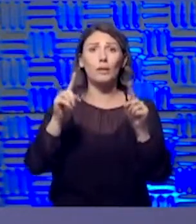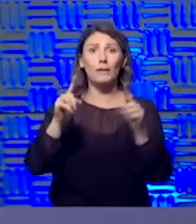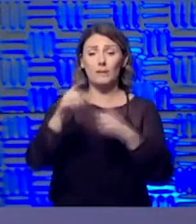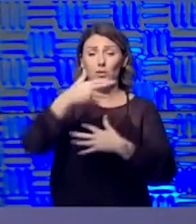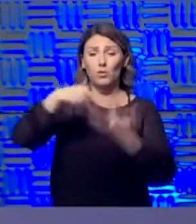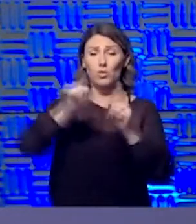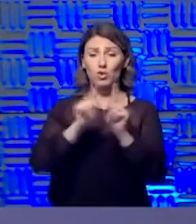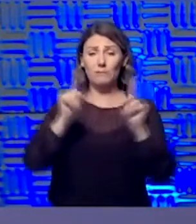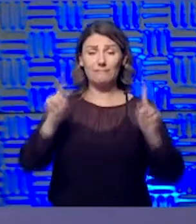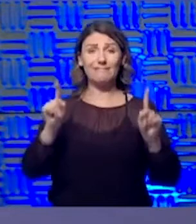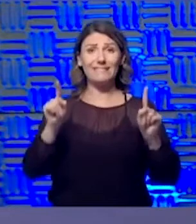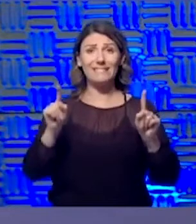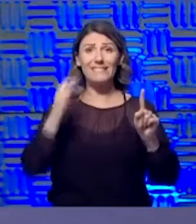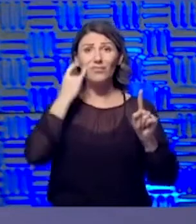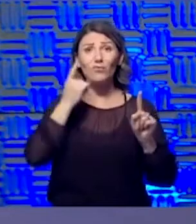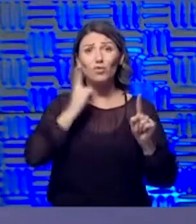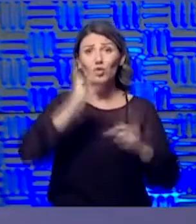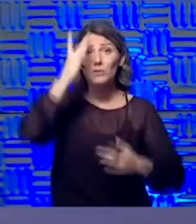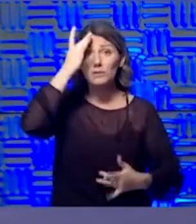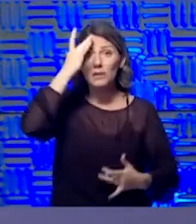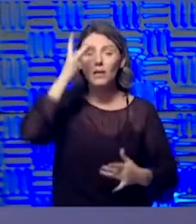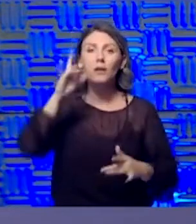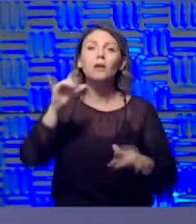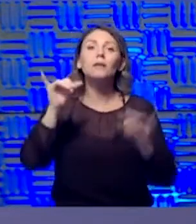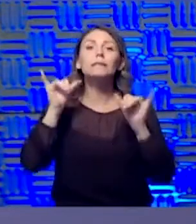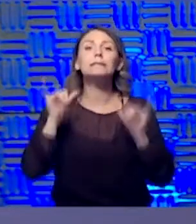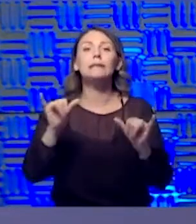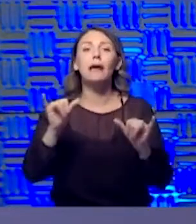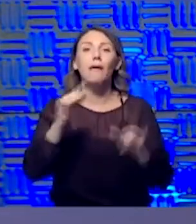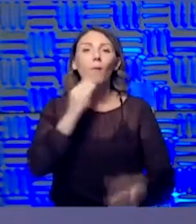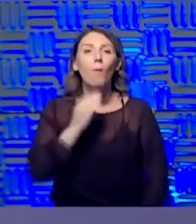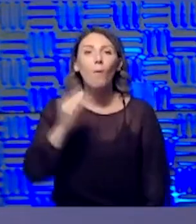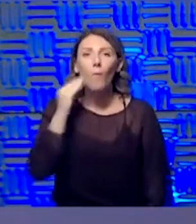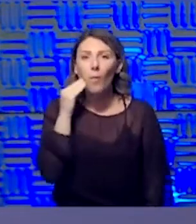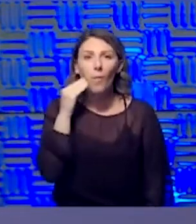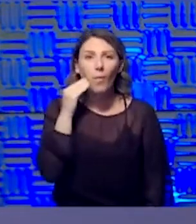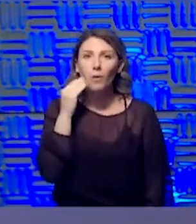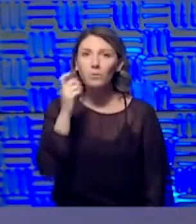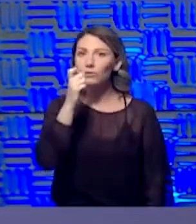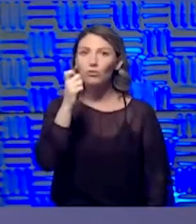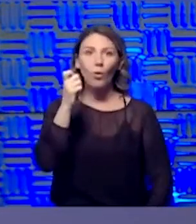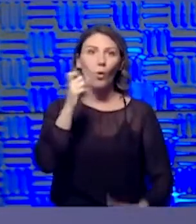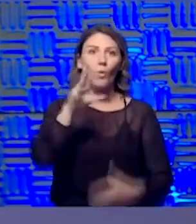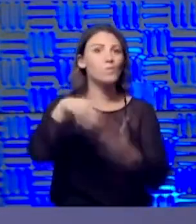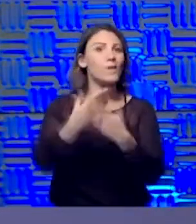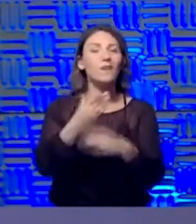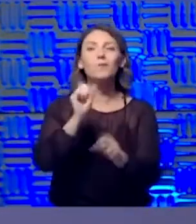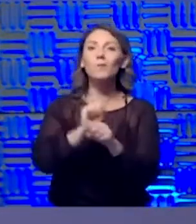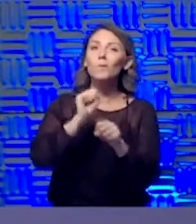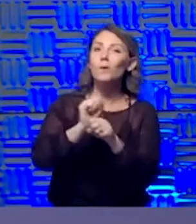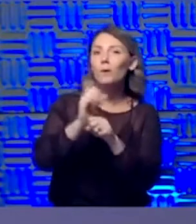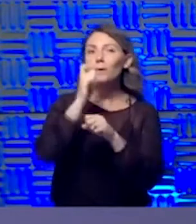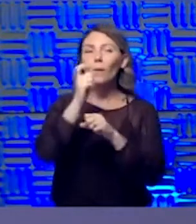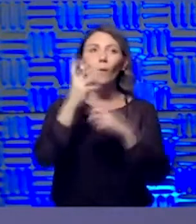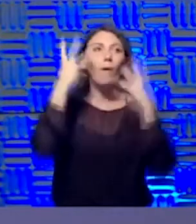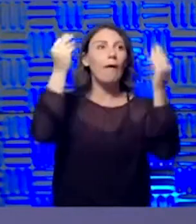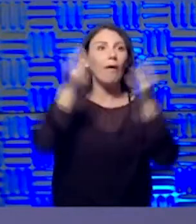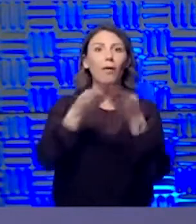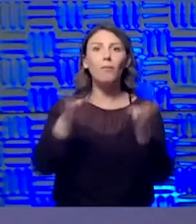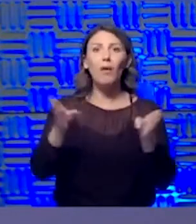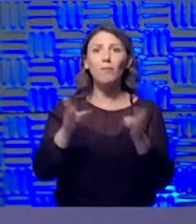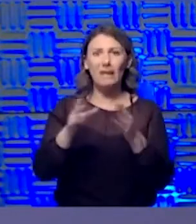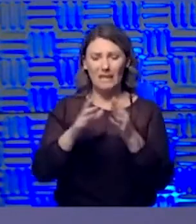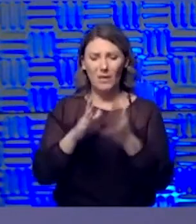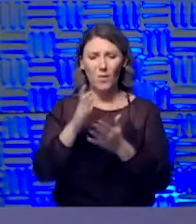sure that if you are sick, stay in, stay home. Don't come to work. Don't go out in public. The wash